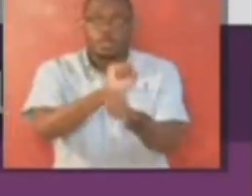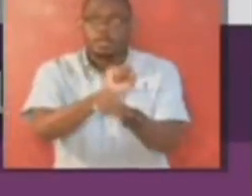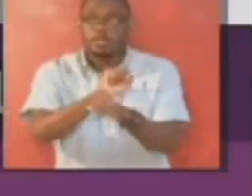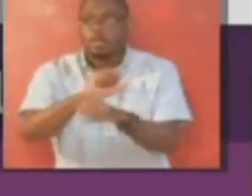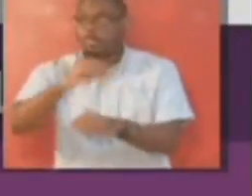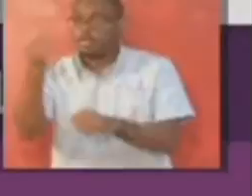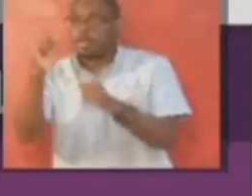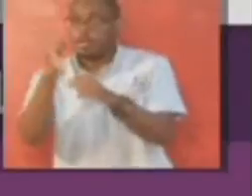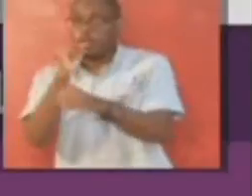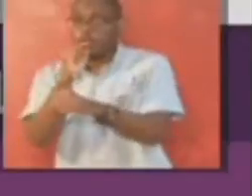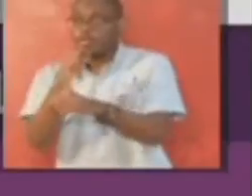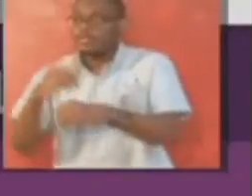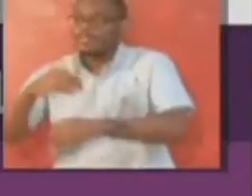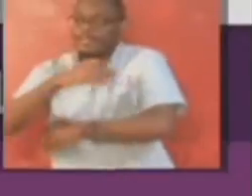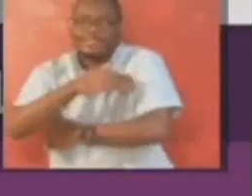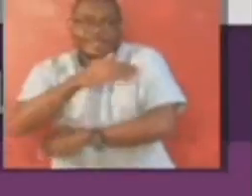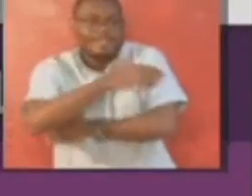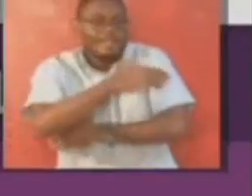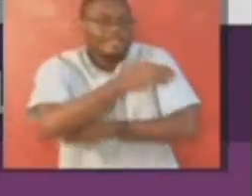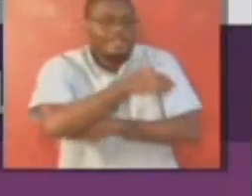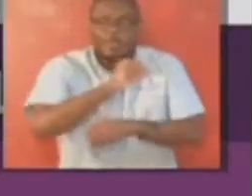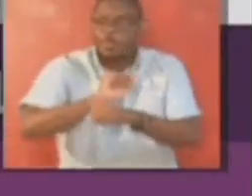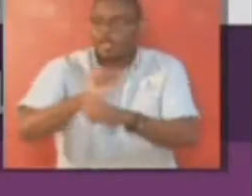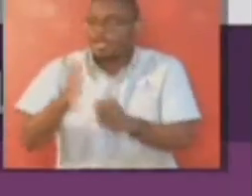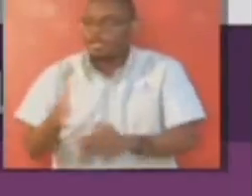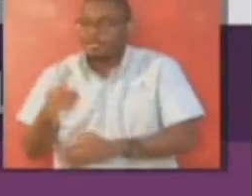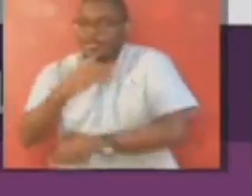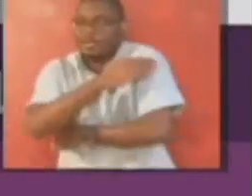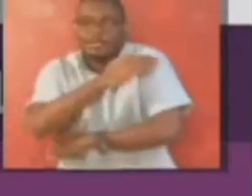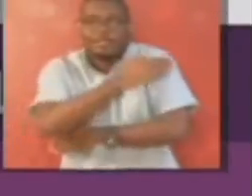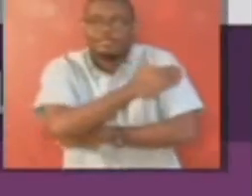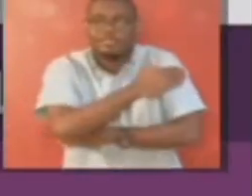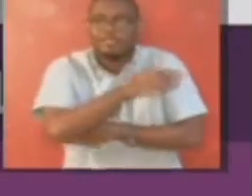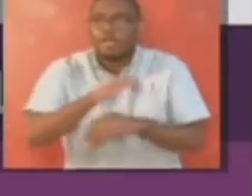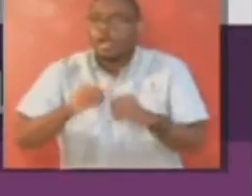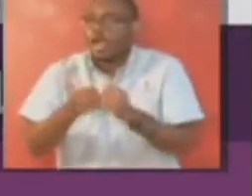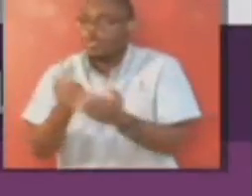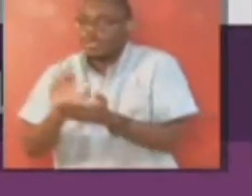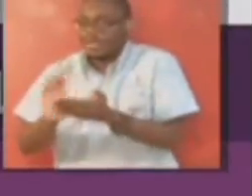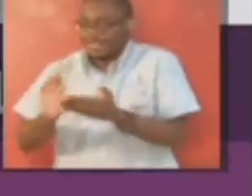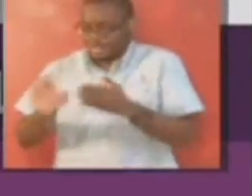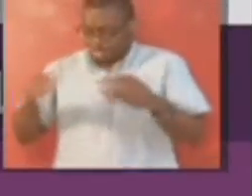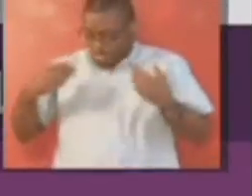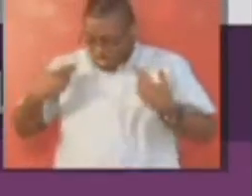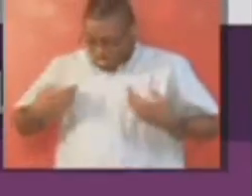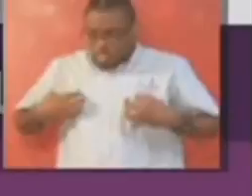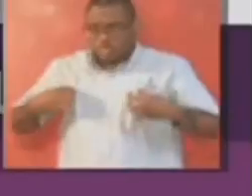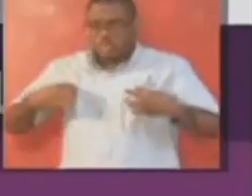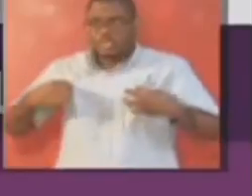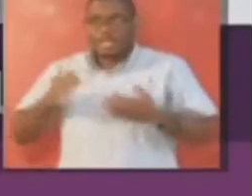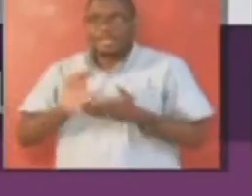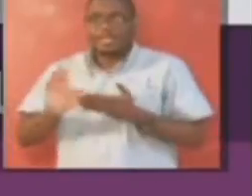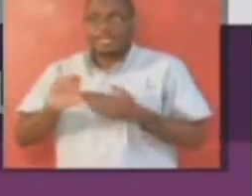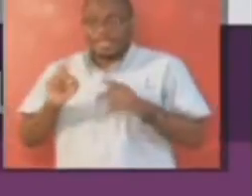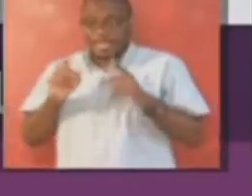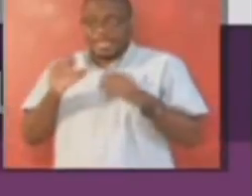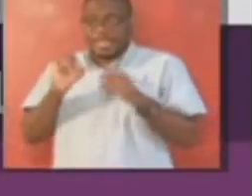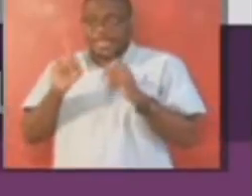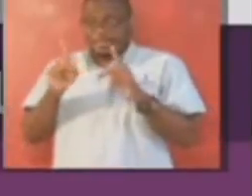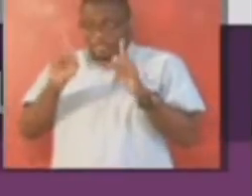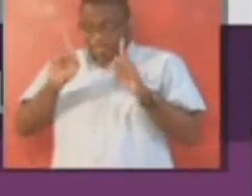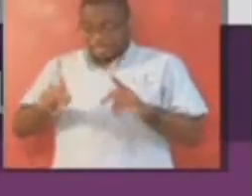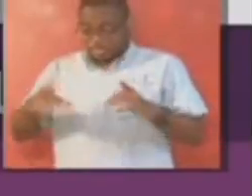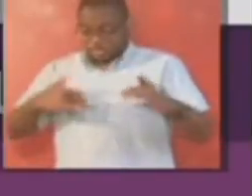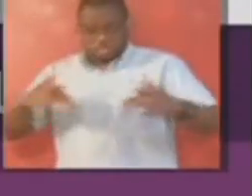have time to go change her clothes, etc. So the question was, how do you sanitize your clothes when something like that has happened? Do you wipe it down